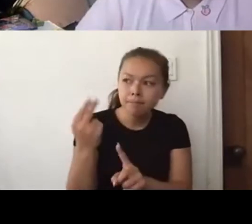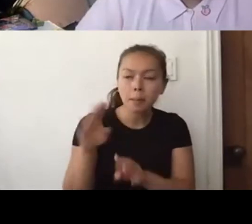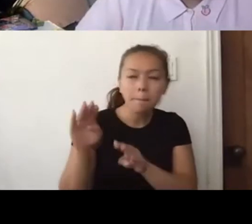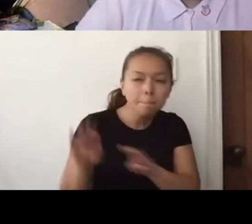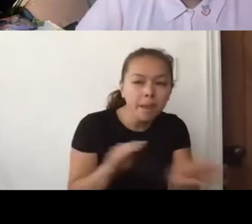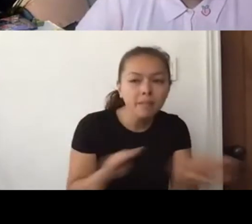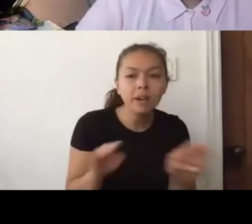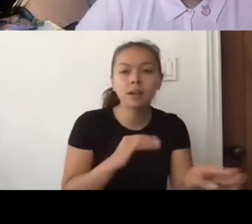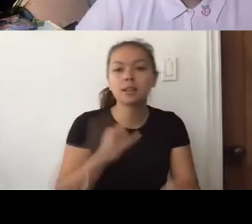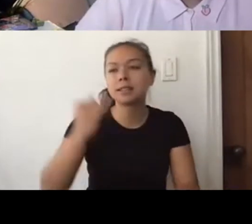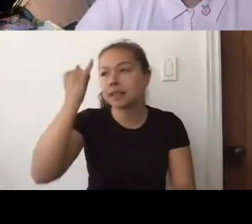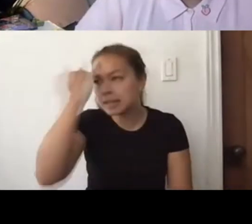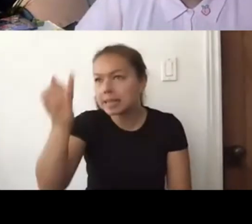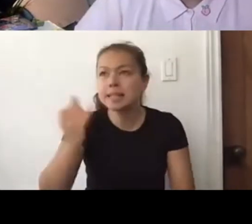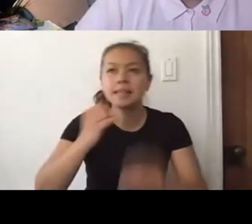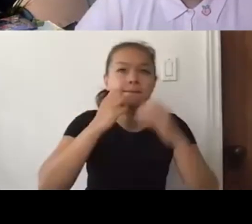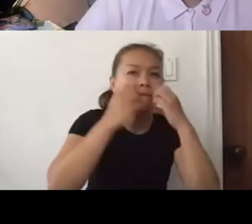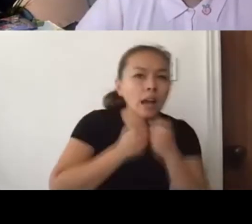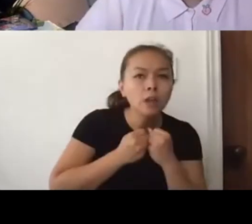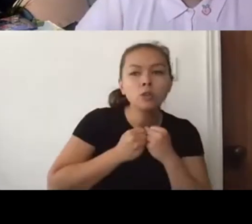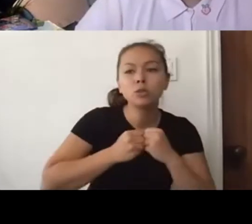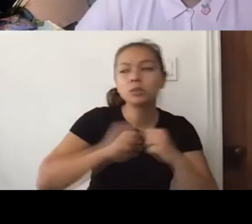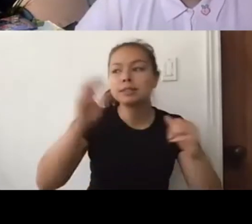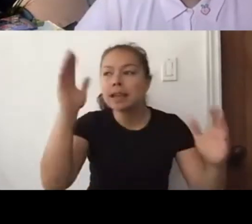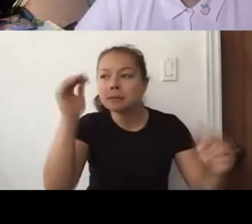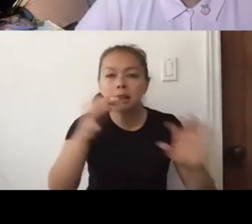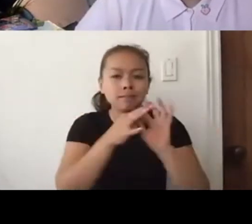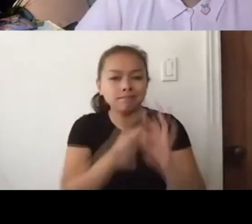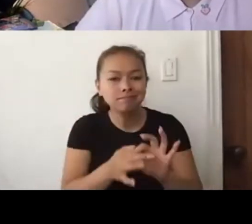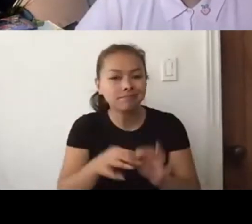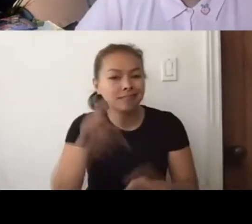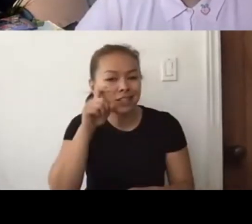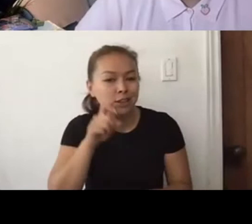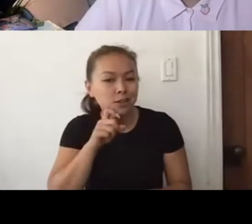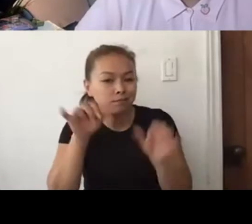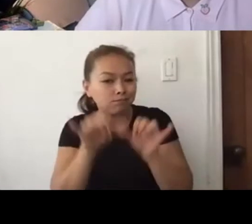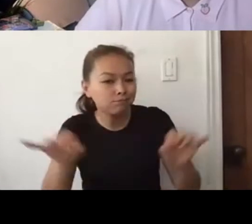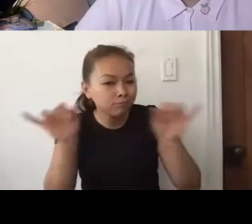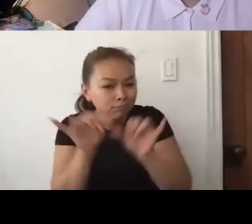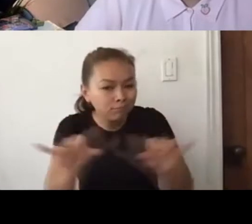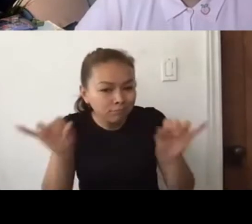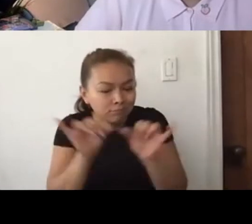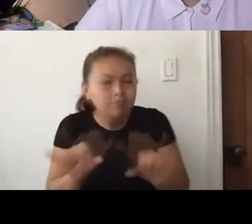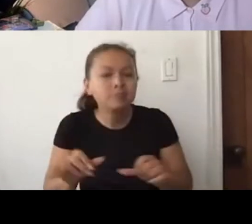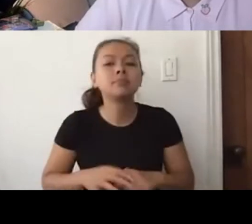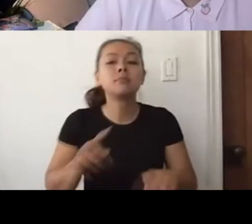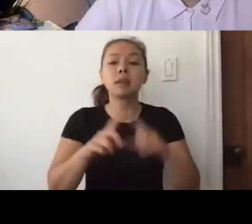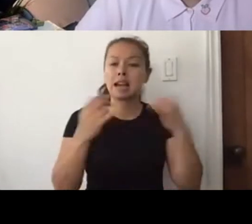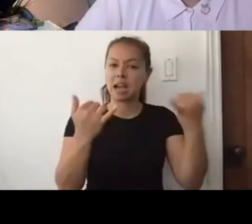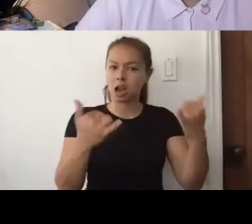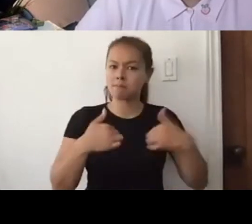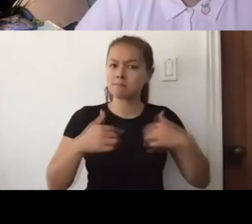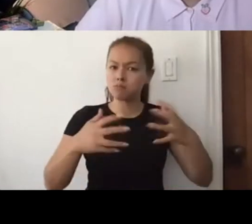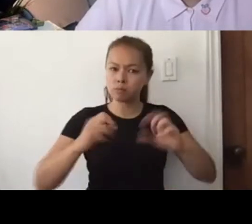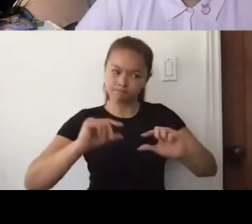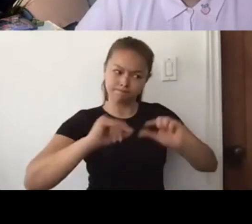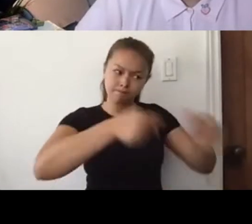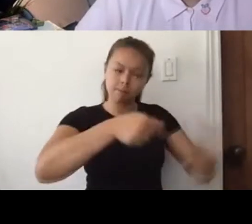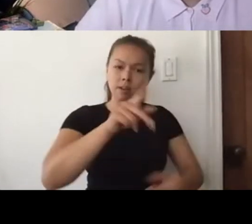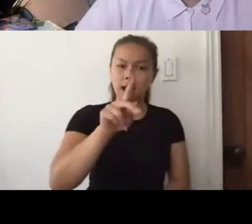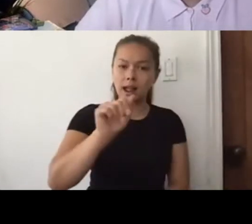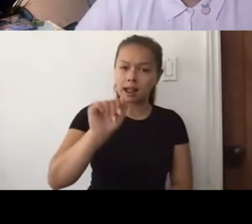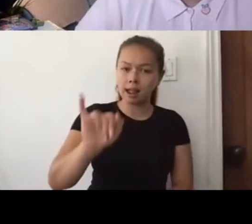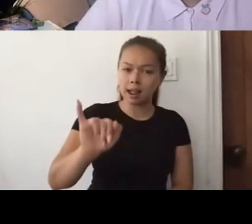gender norms. So I'd actually like to turn this question towards Kai. And I'd like to ask you, Kai, what actually are some of